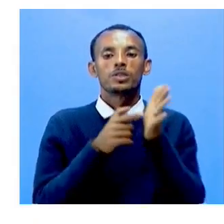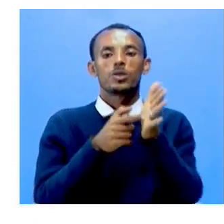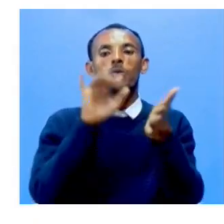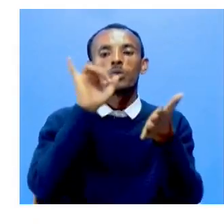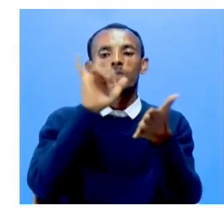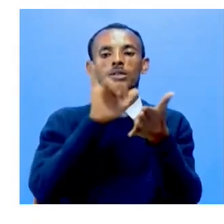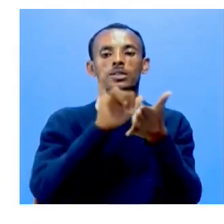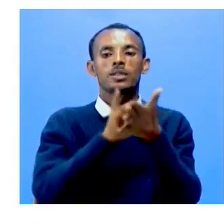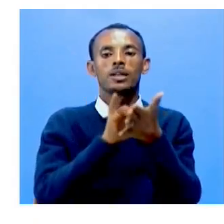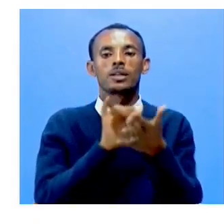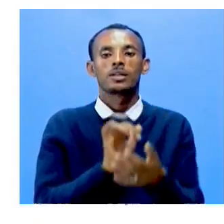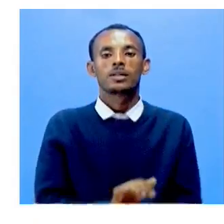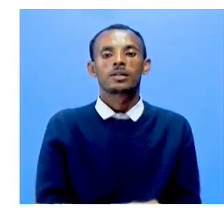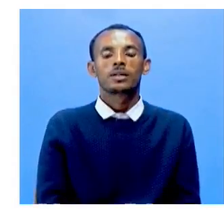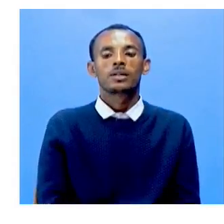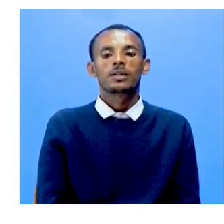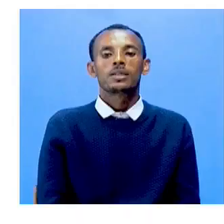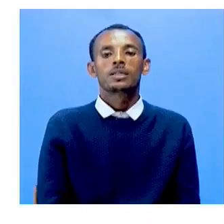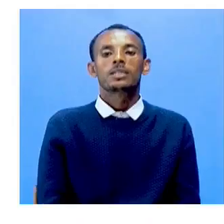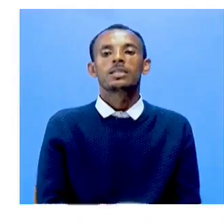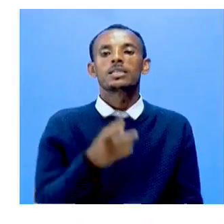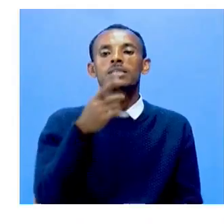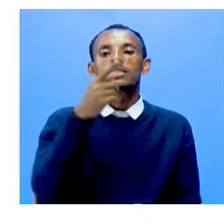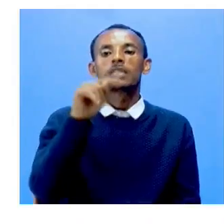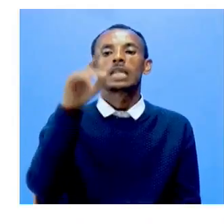that the diagonal